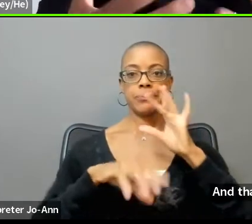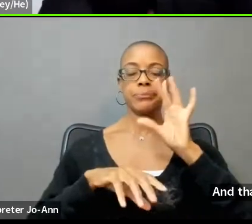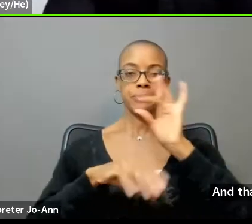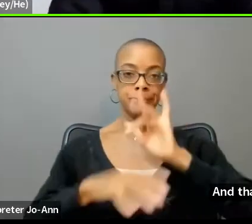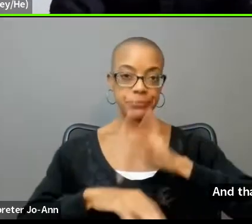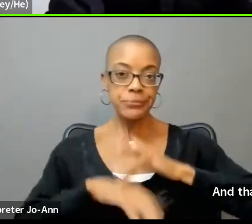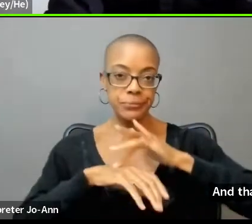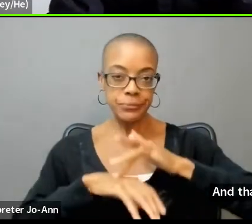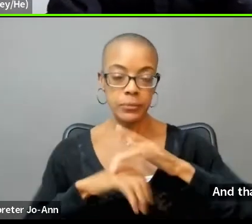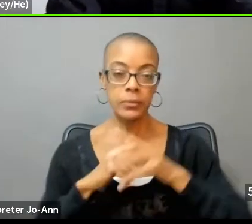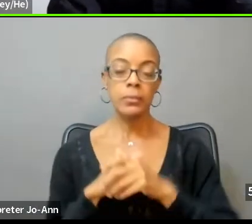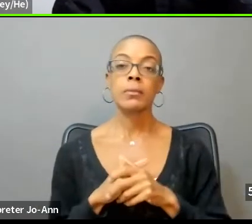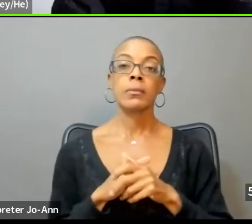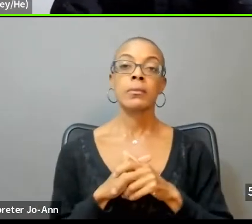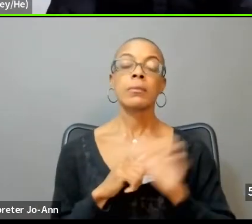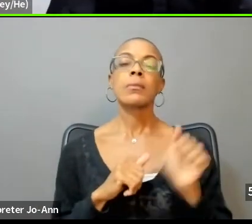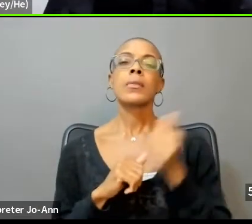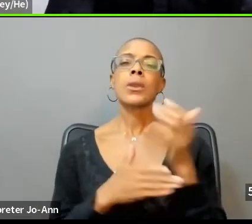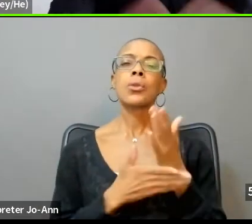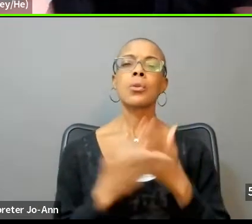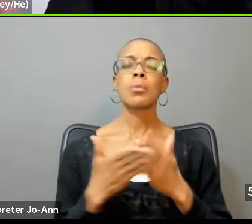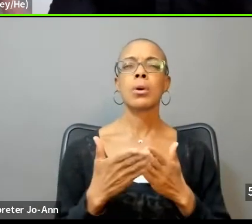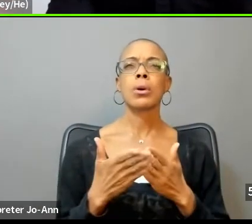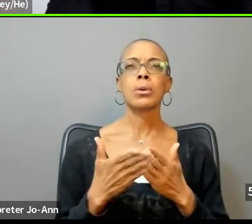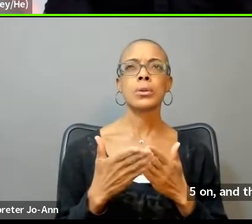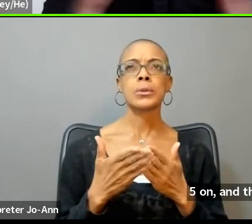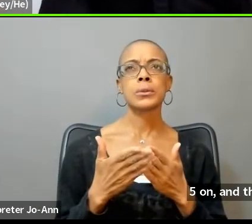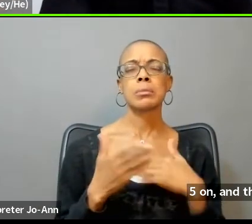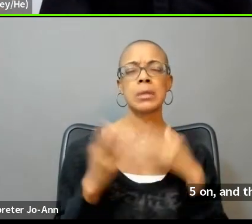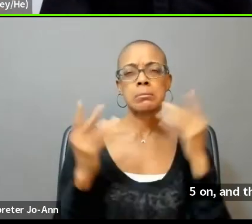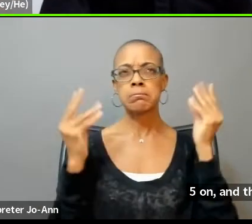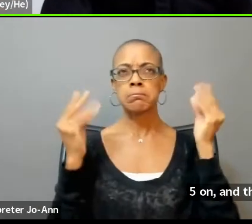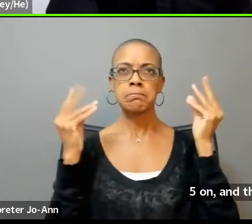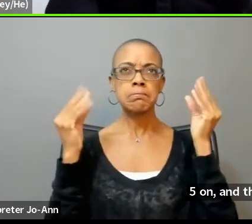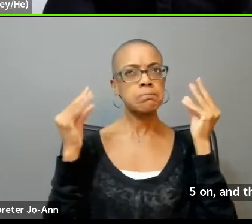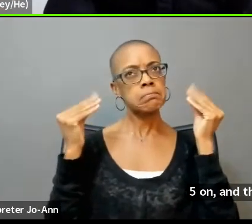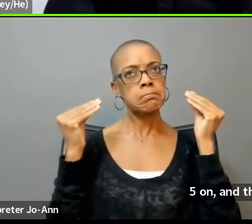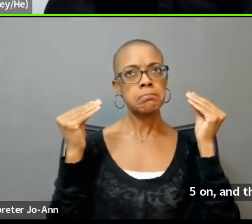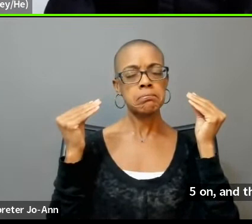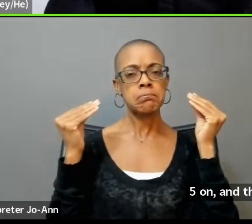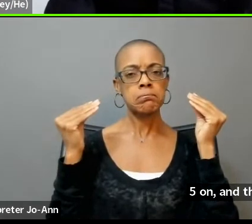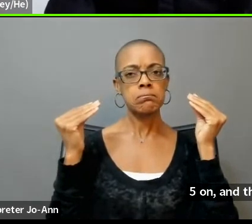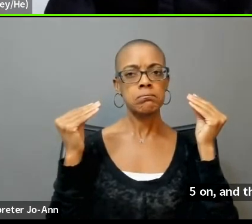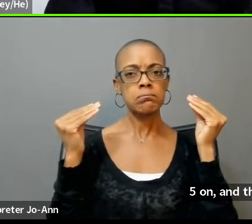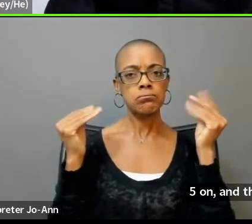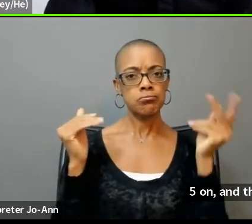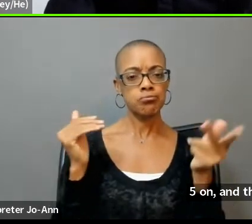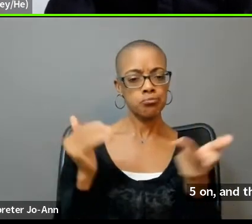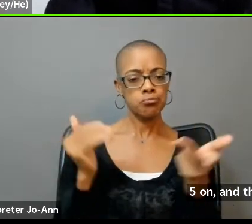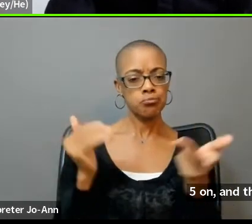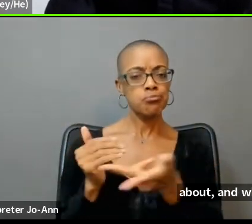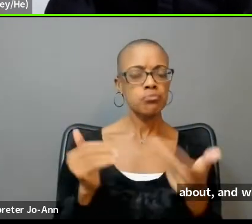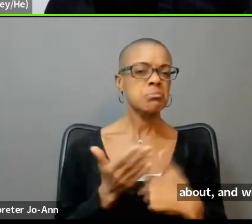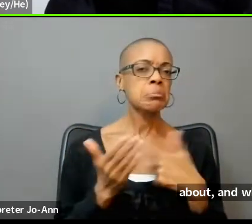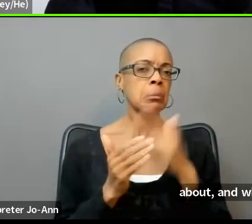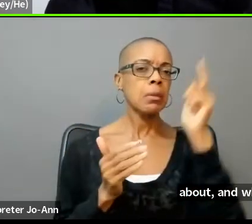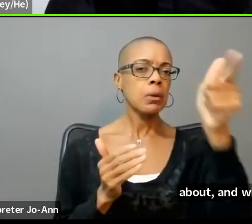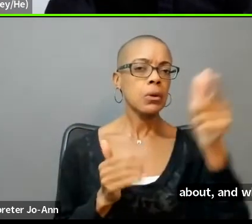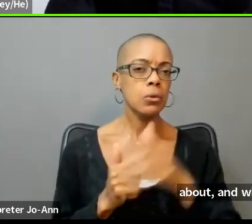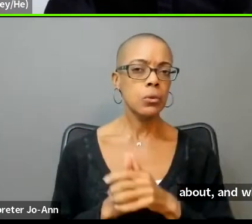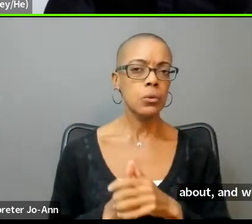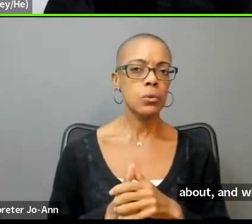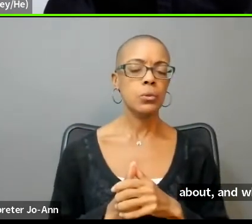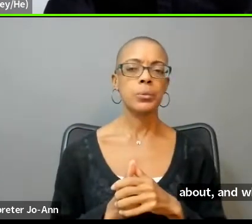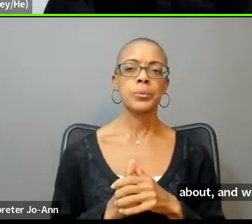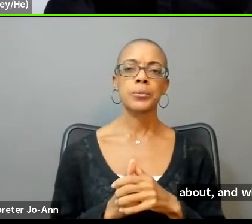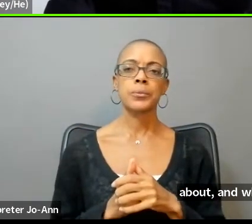the other aspect of it that I was thinking about, which is something that we could also talk about later on, is the fact